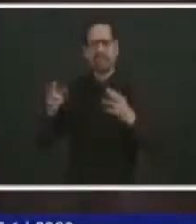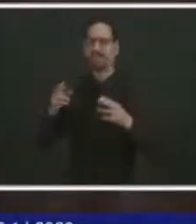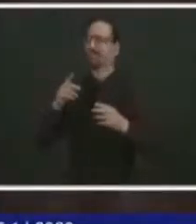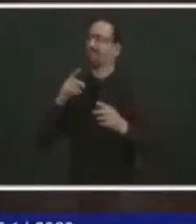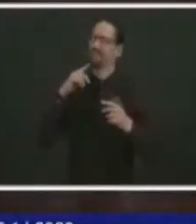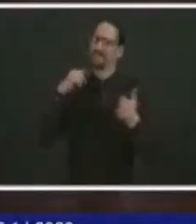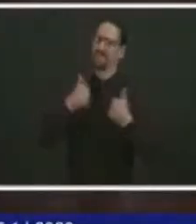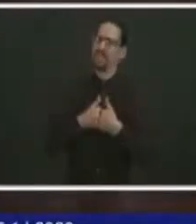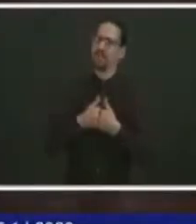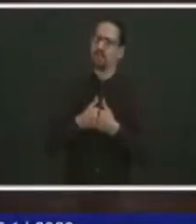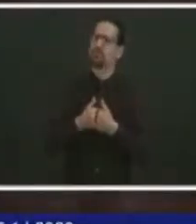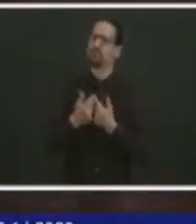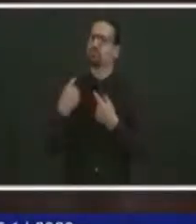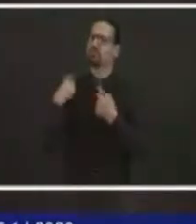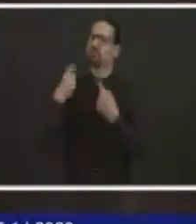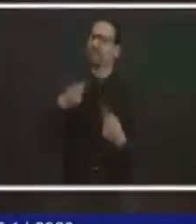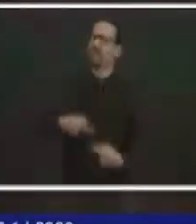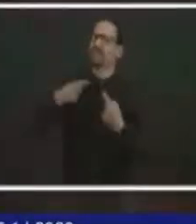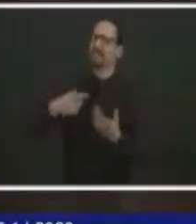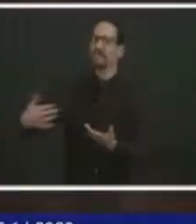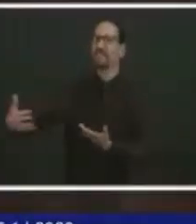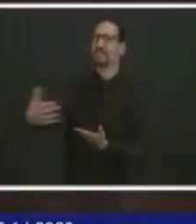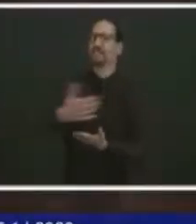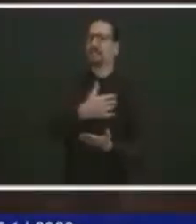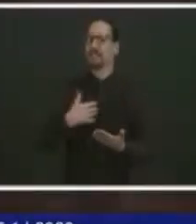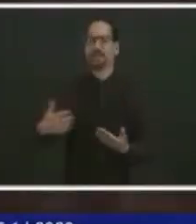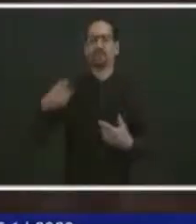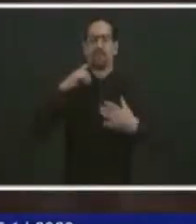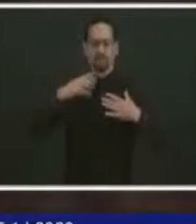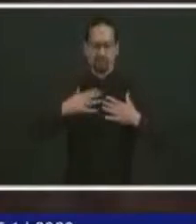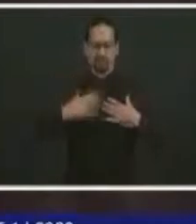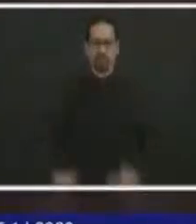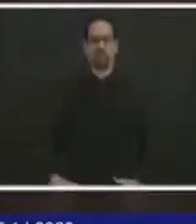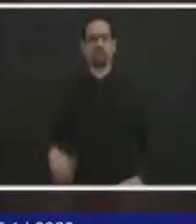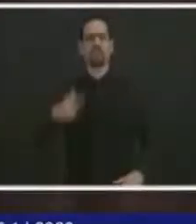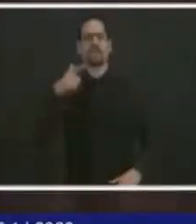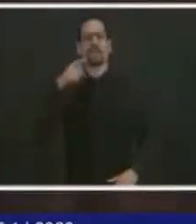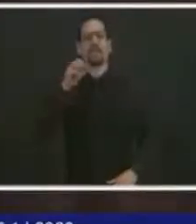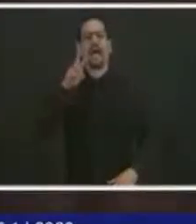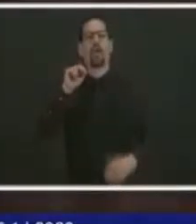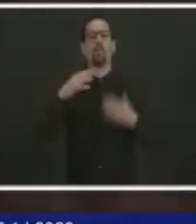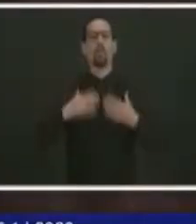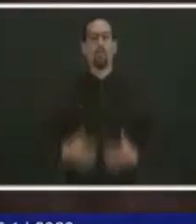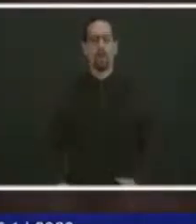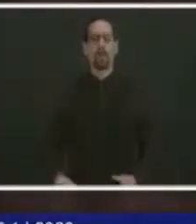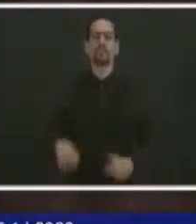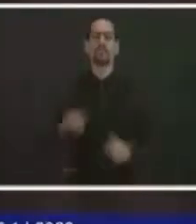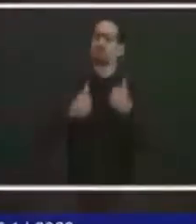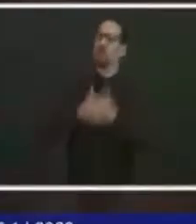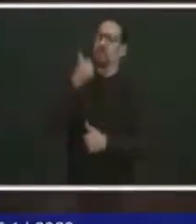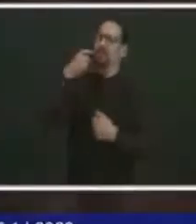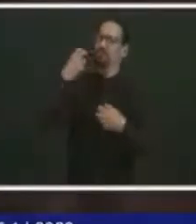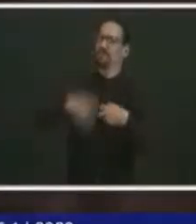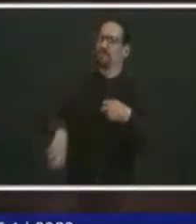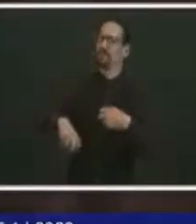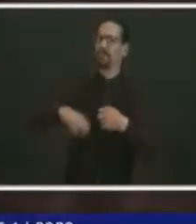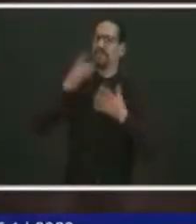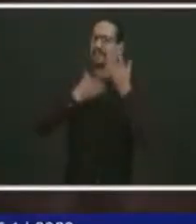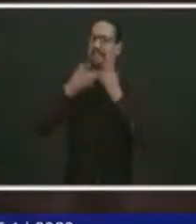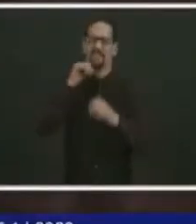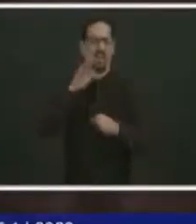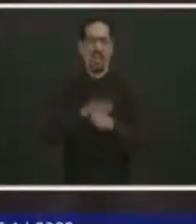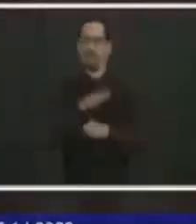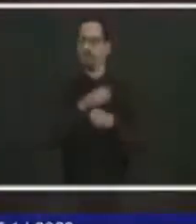statewide, get some of the other elements. Gowns, as the governor has shared in the past, have been short. Being able to